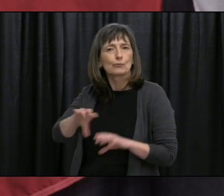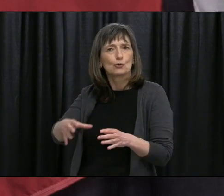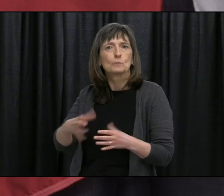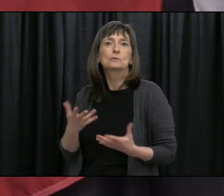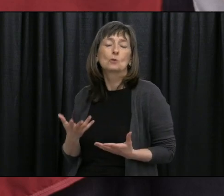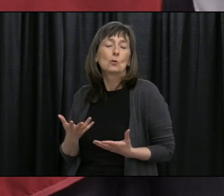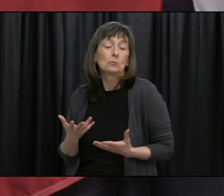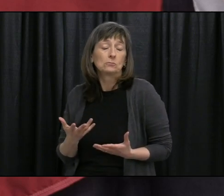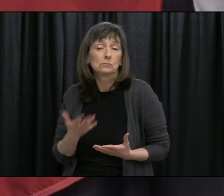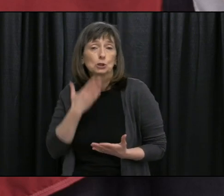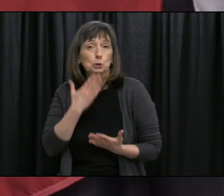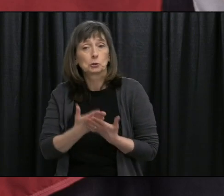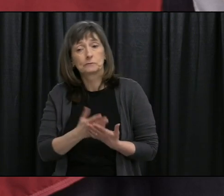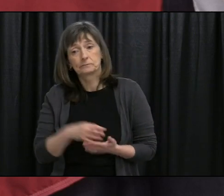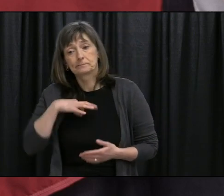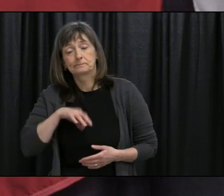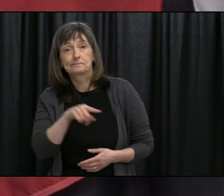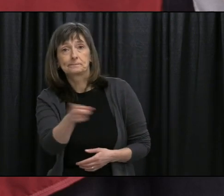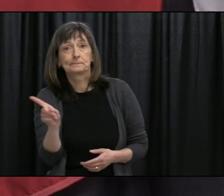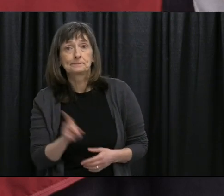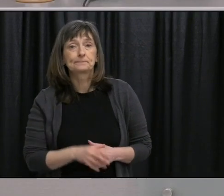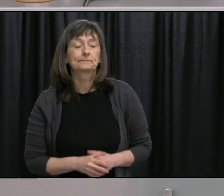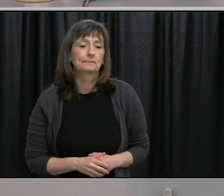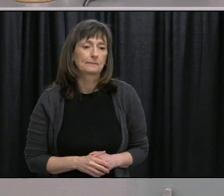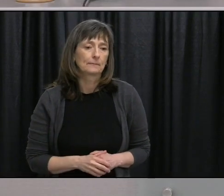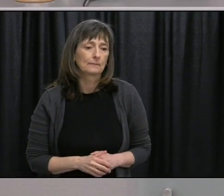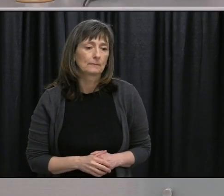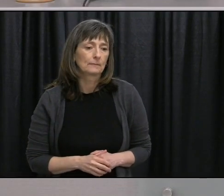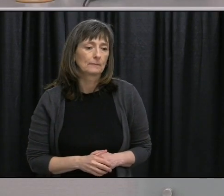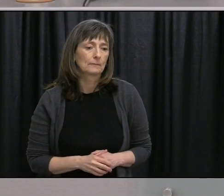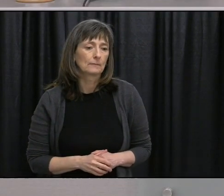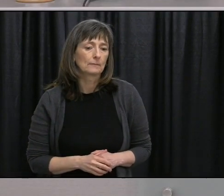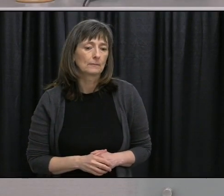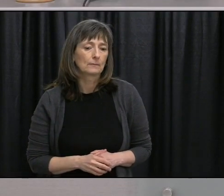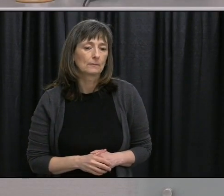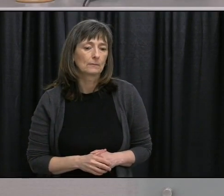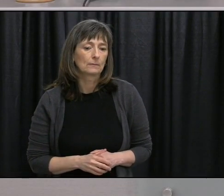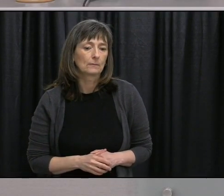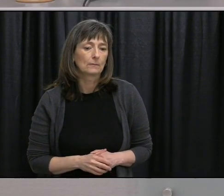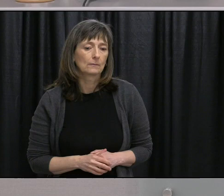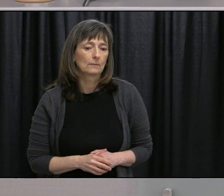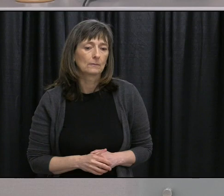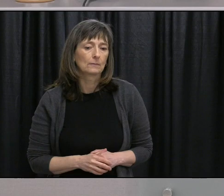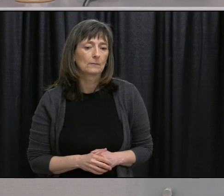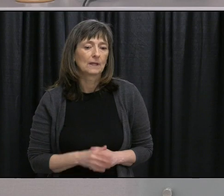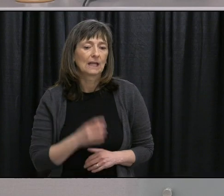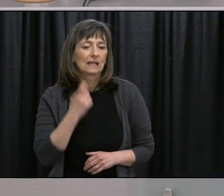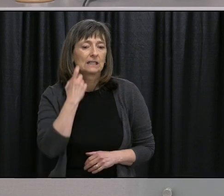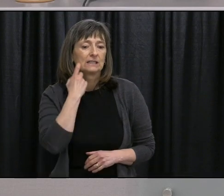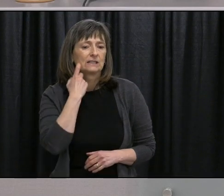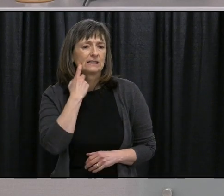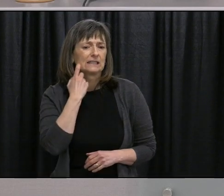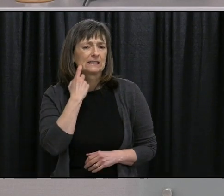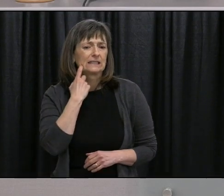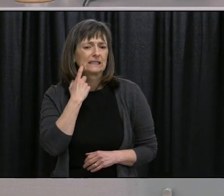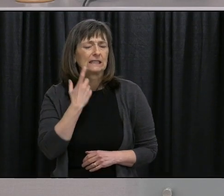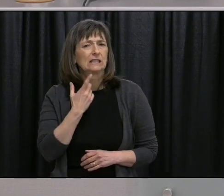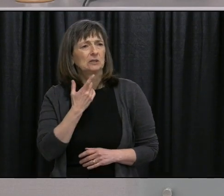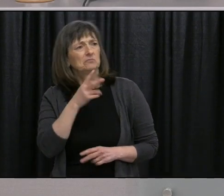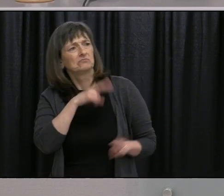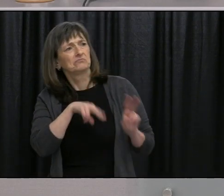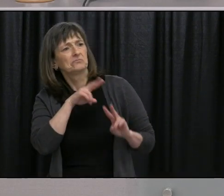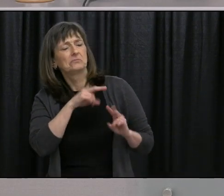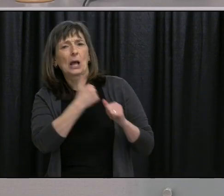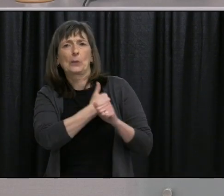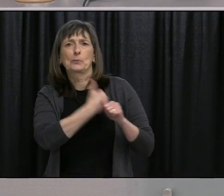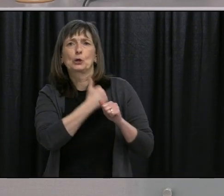their lives. And it was recently estimated that it could take Alberta 2 years to go through its surgery backlog. Does